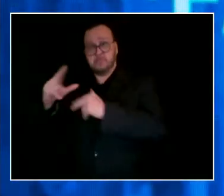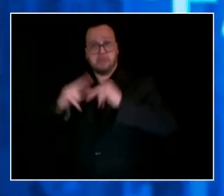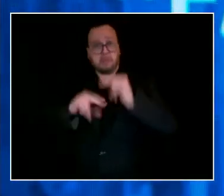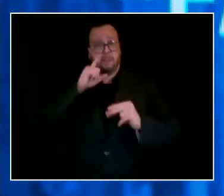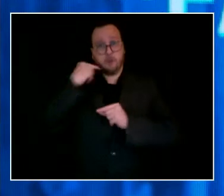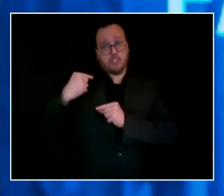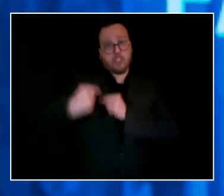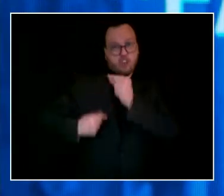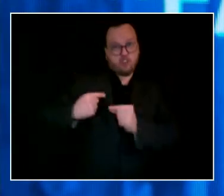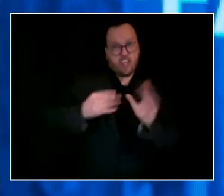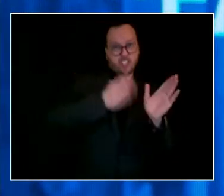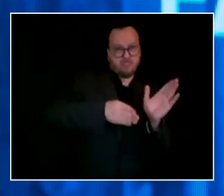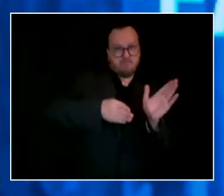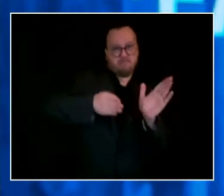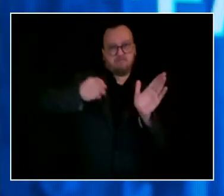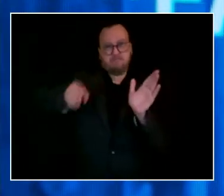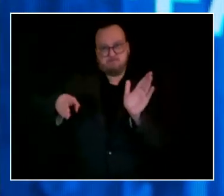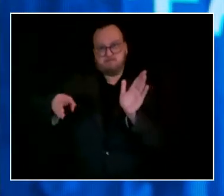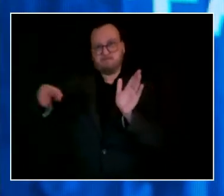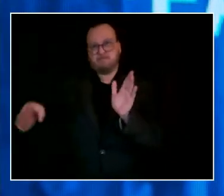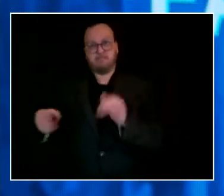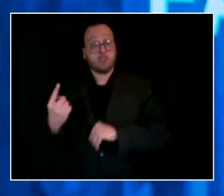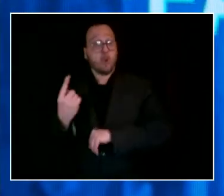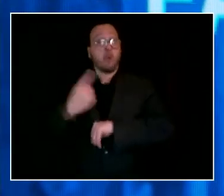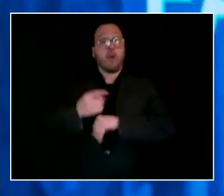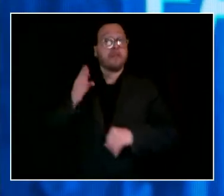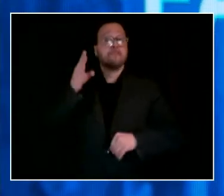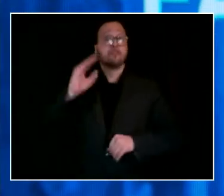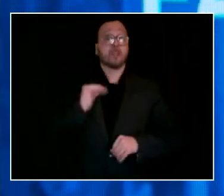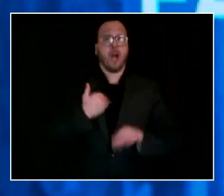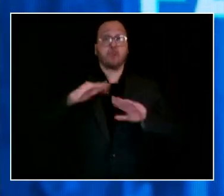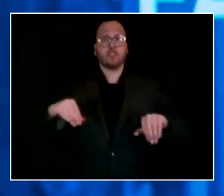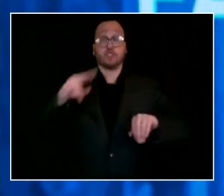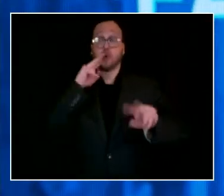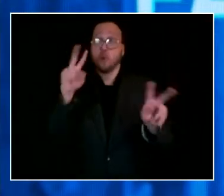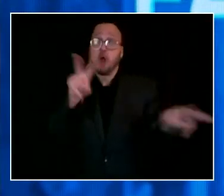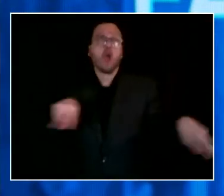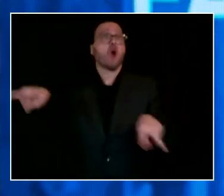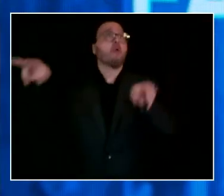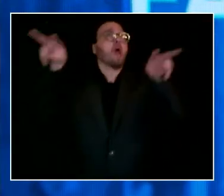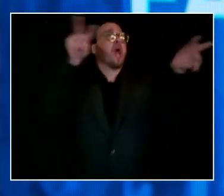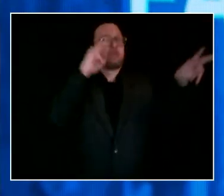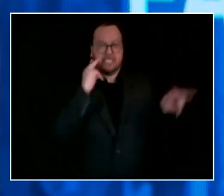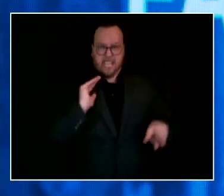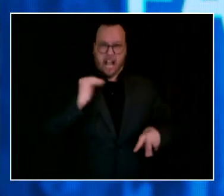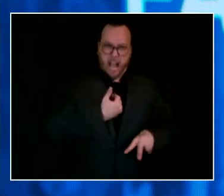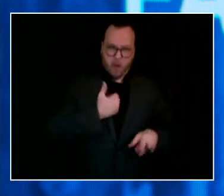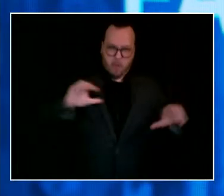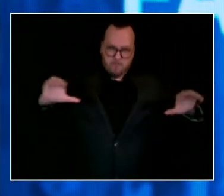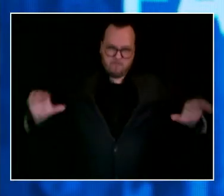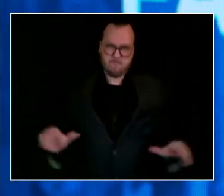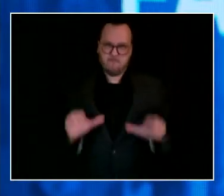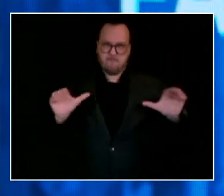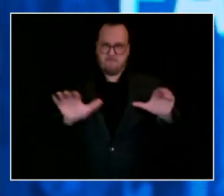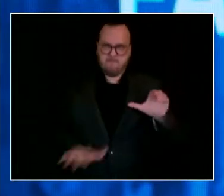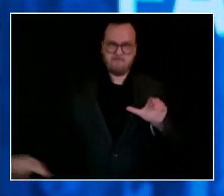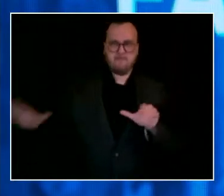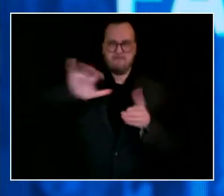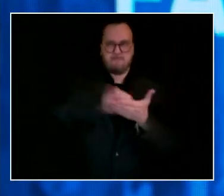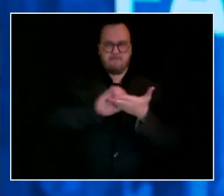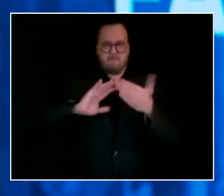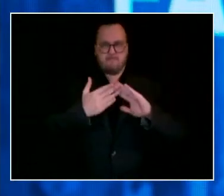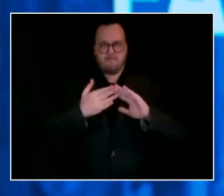our children look around, they will see our work all across New York City. They will learn at a